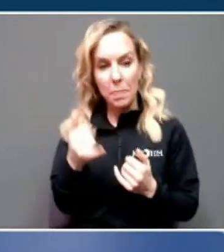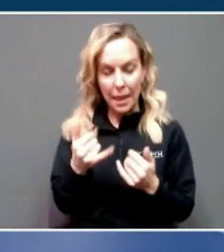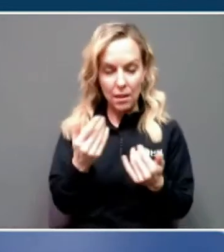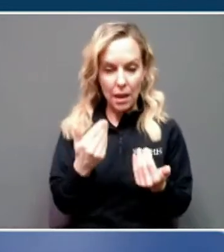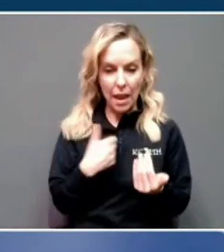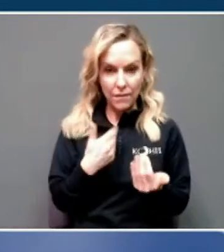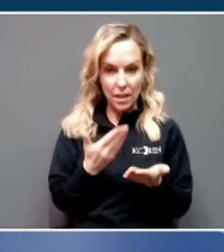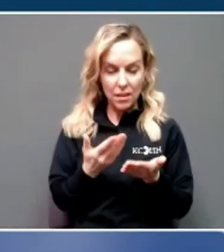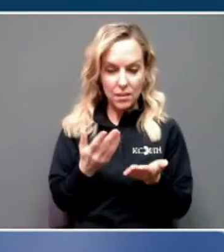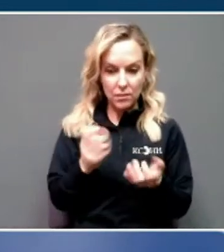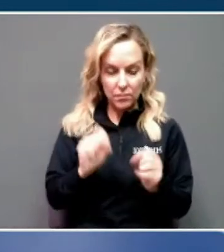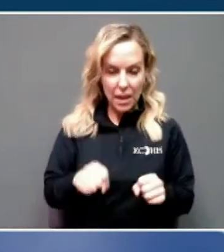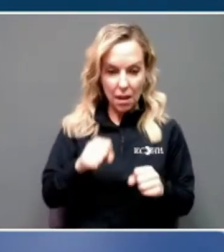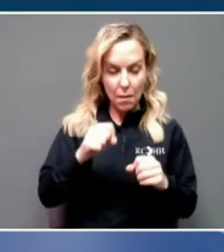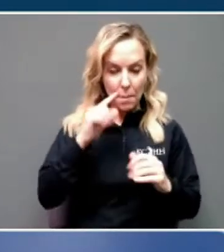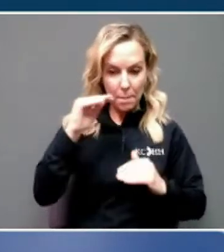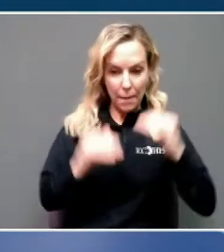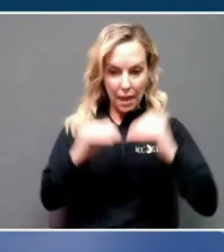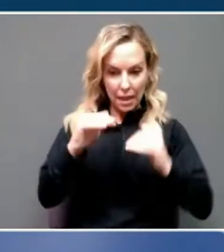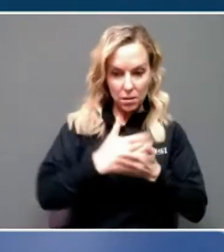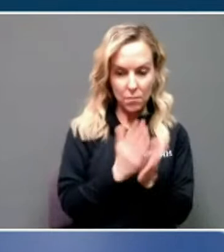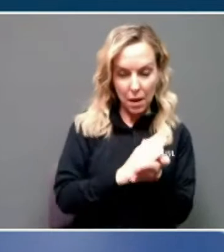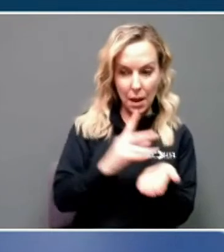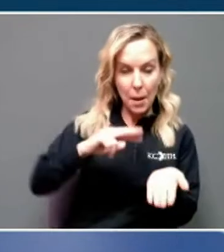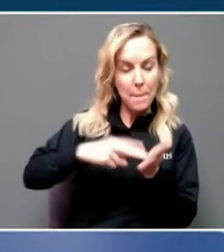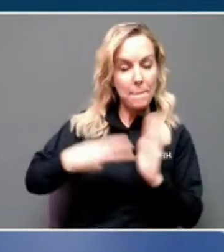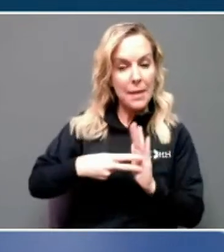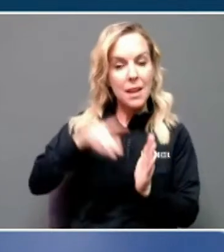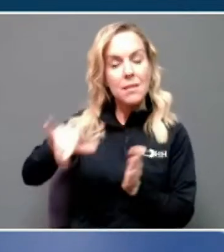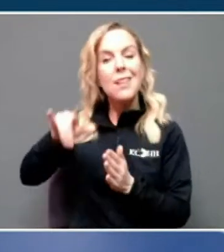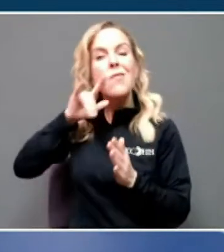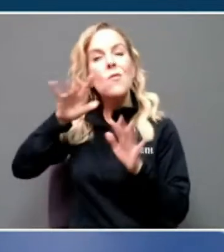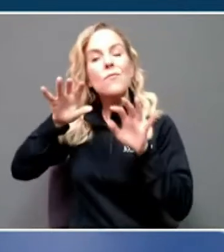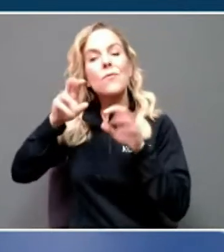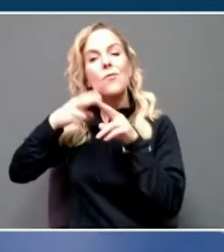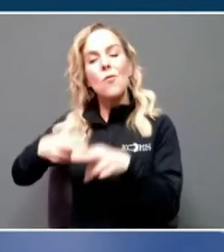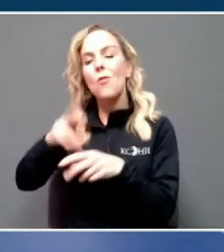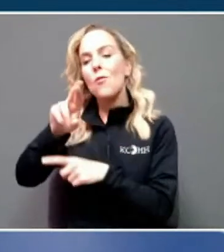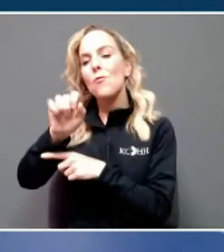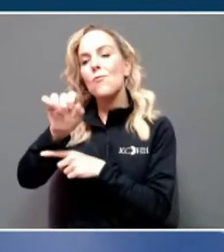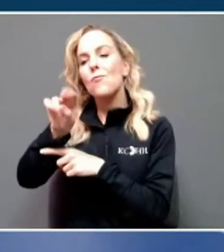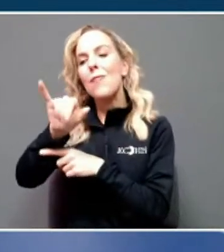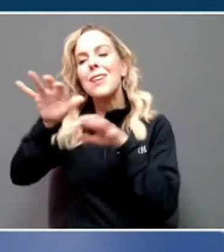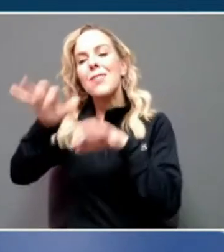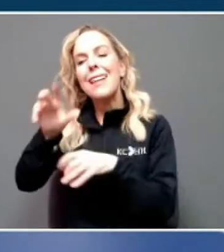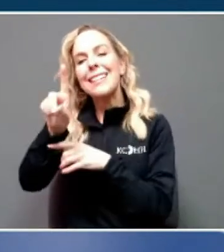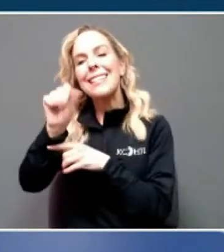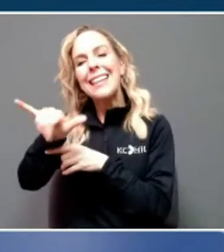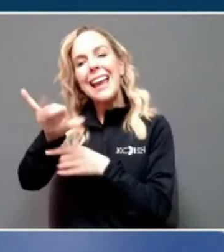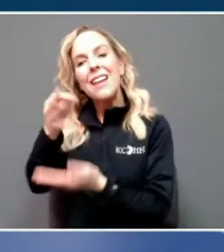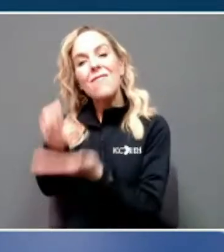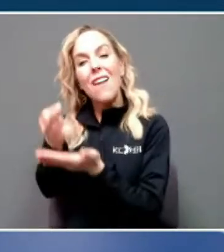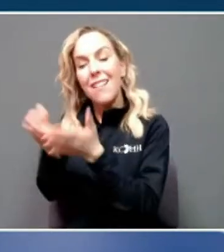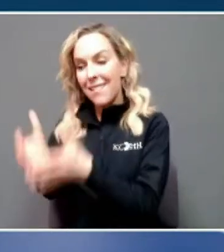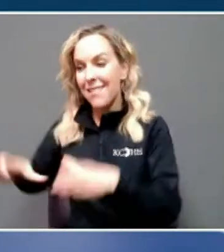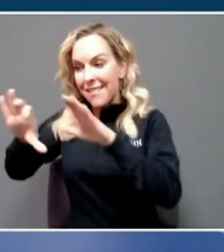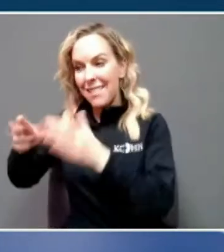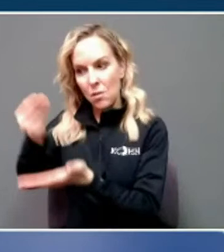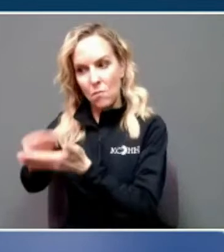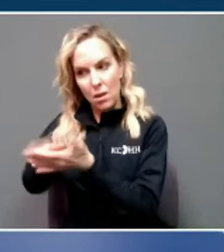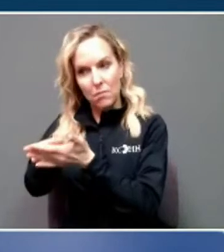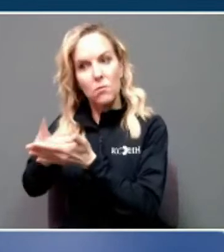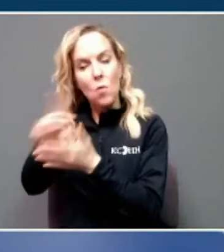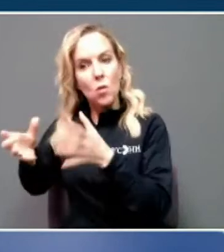and a higher balance in the state's rainy day fund as primary factors influencing the change. This improved outlook